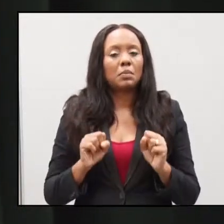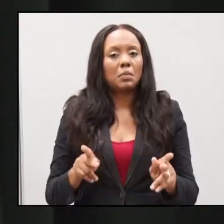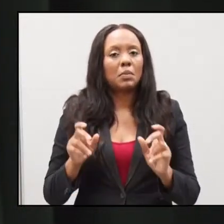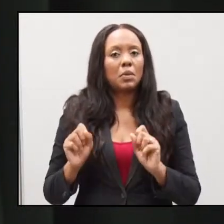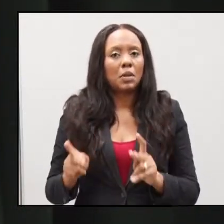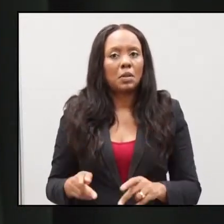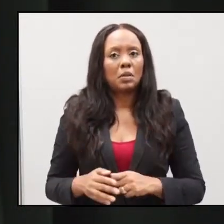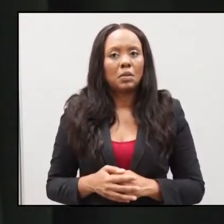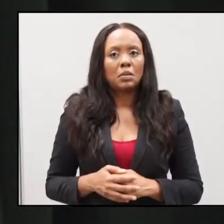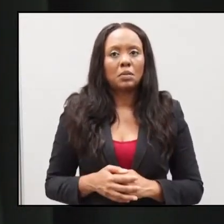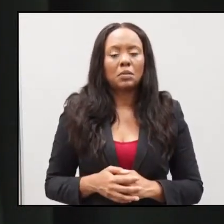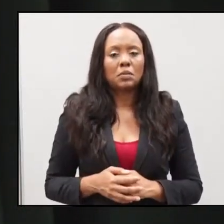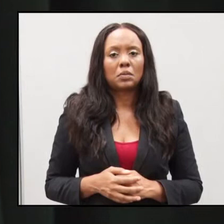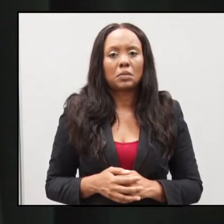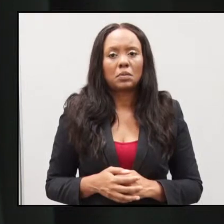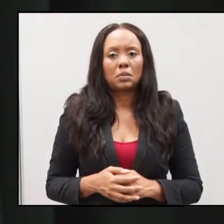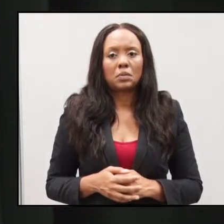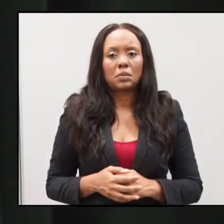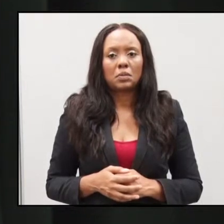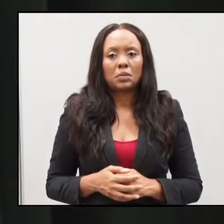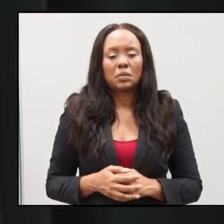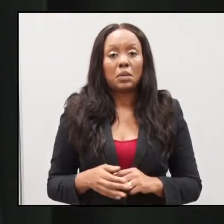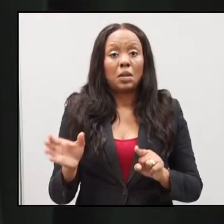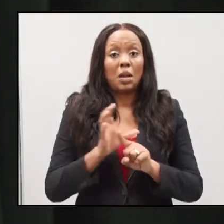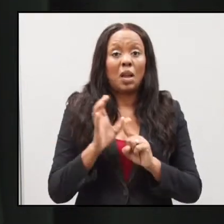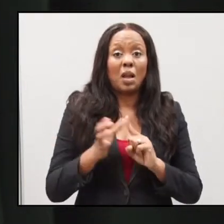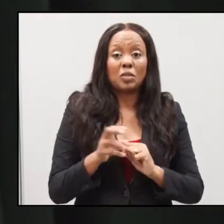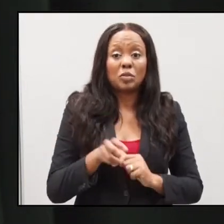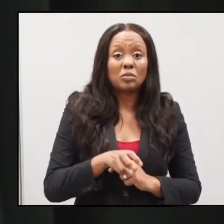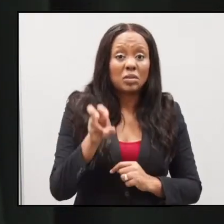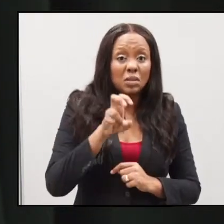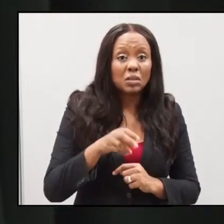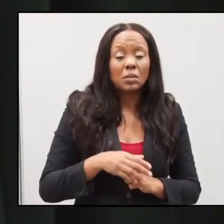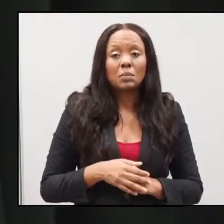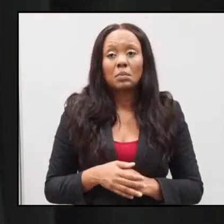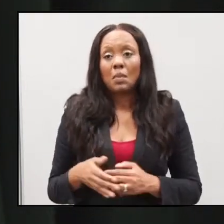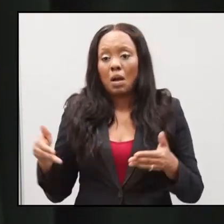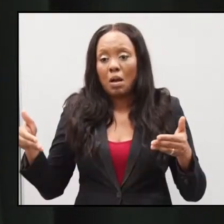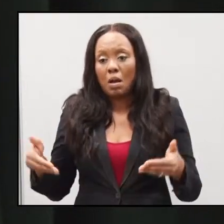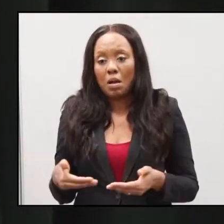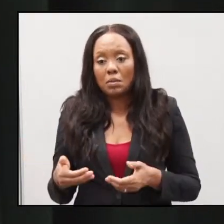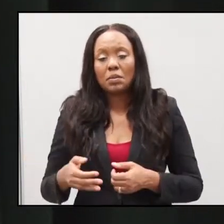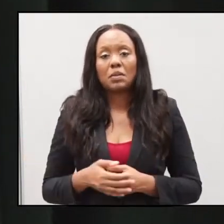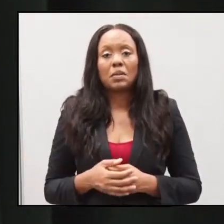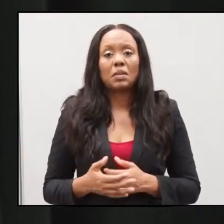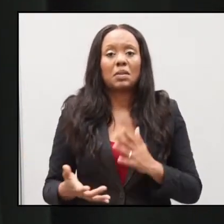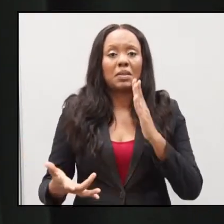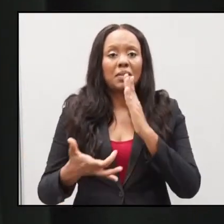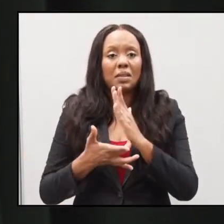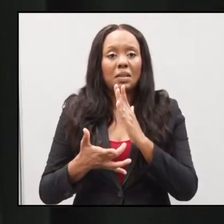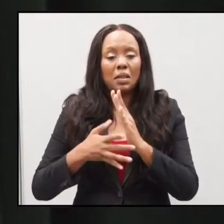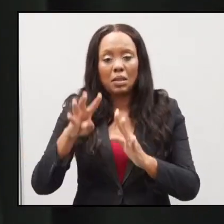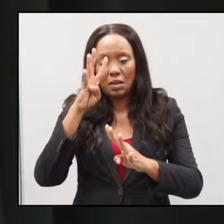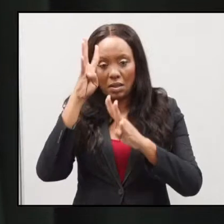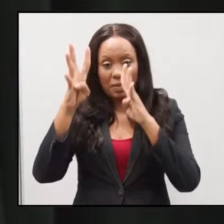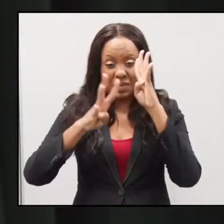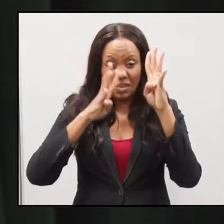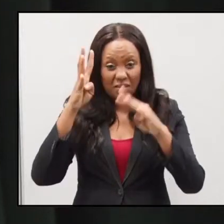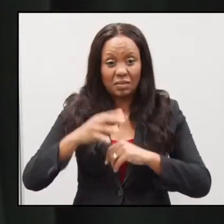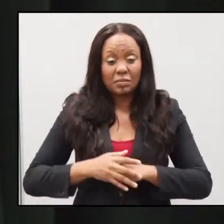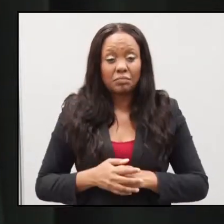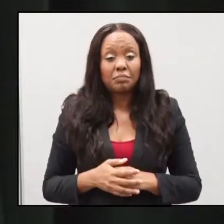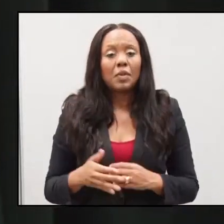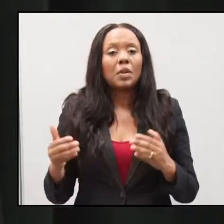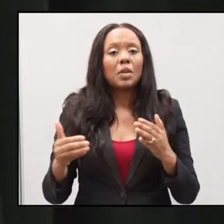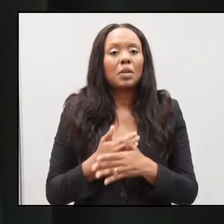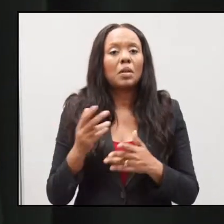in sectors ranging from cultural tourism to hospitality to technological innovation. The new facility would also